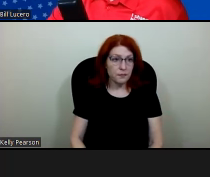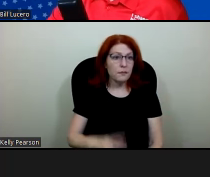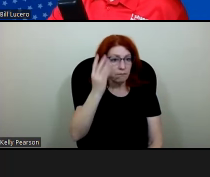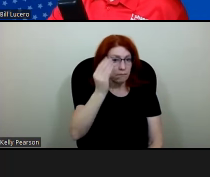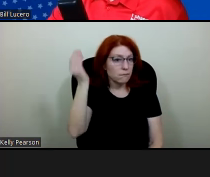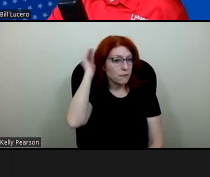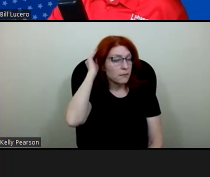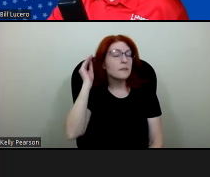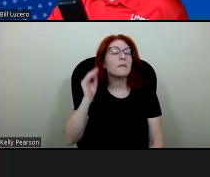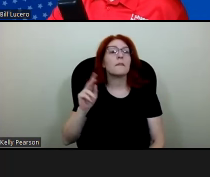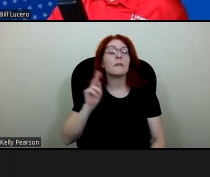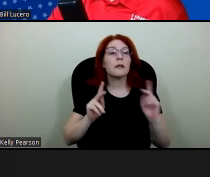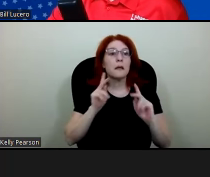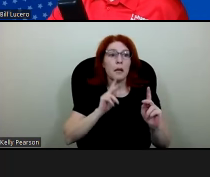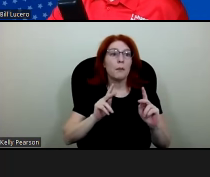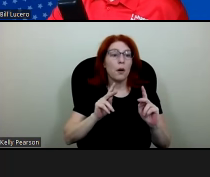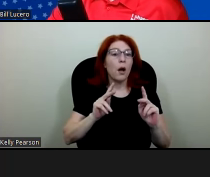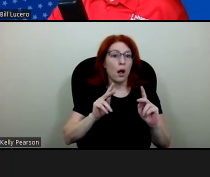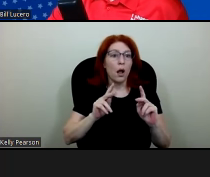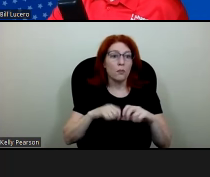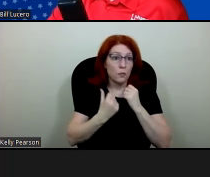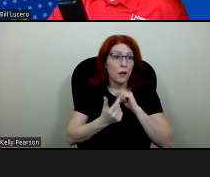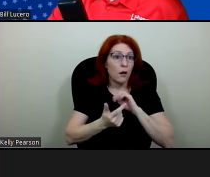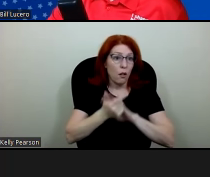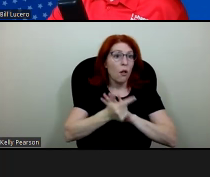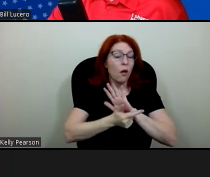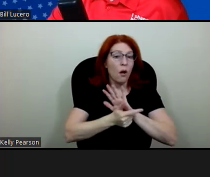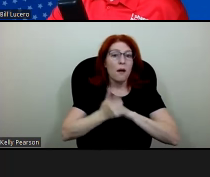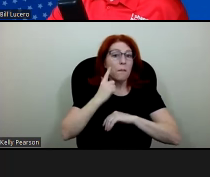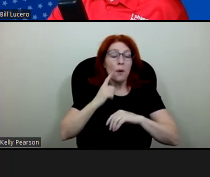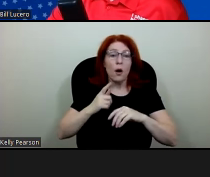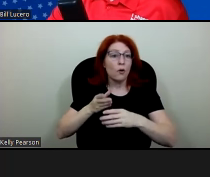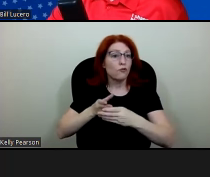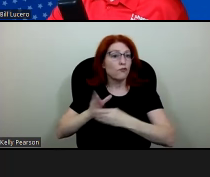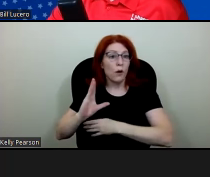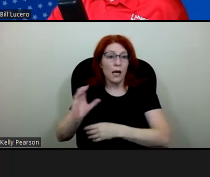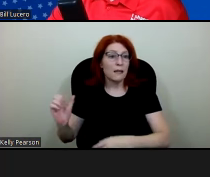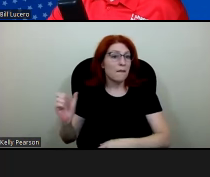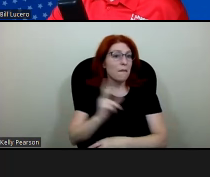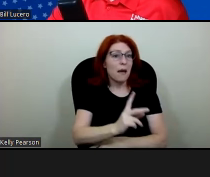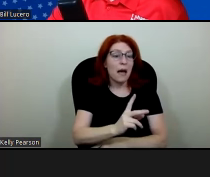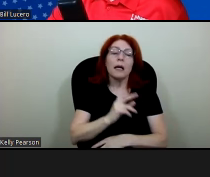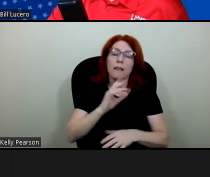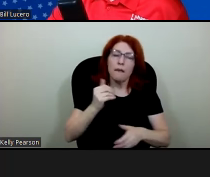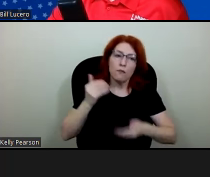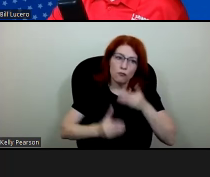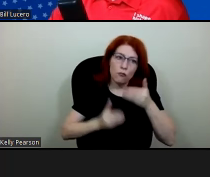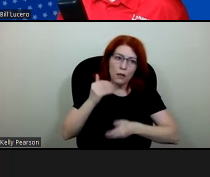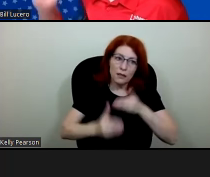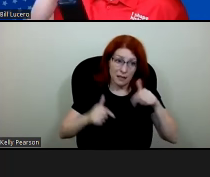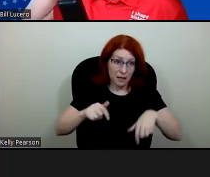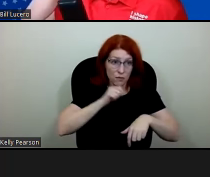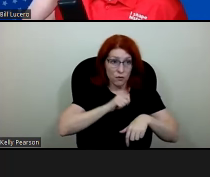There are people who've committed a felon, but they have not had their rights restored. There's a process in Arizona, and